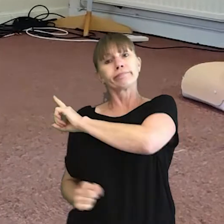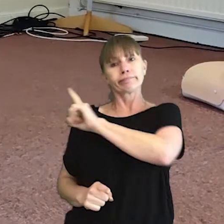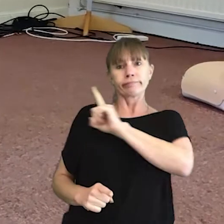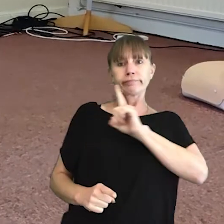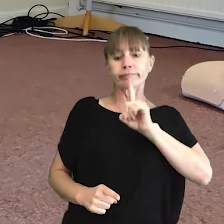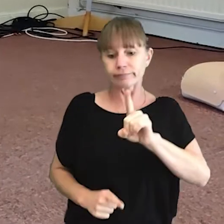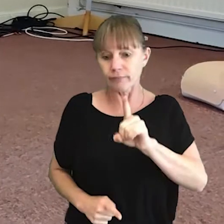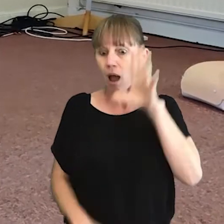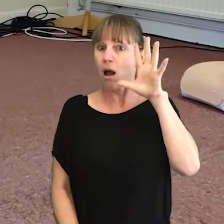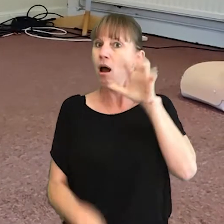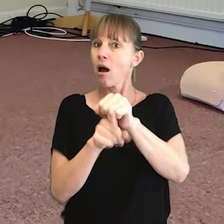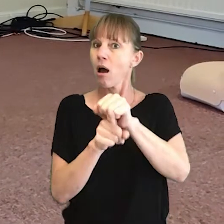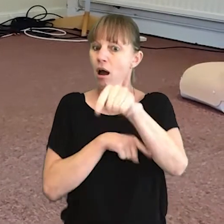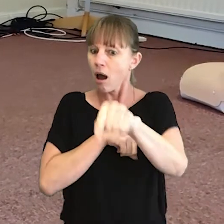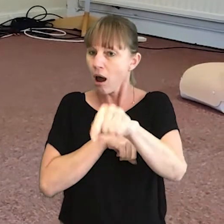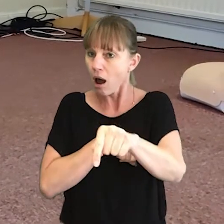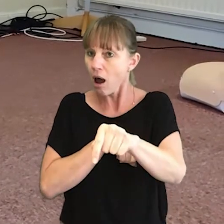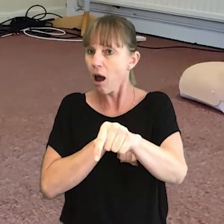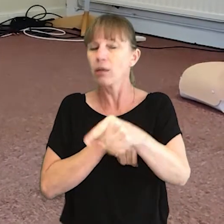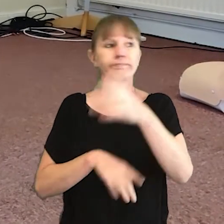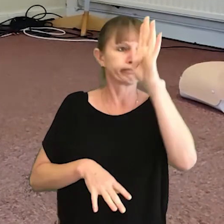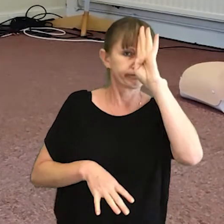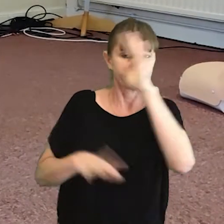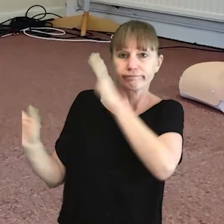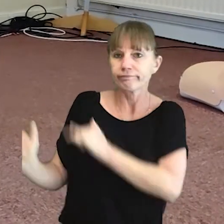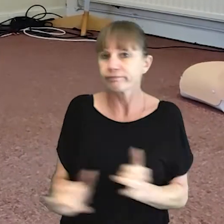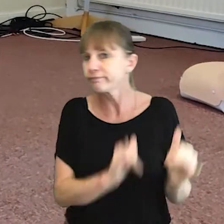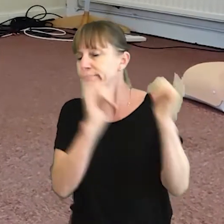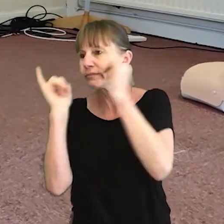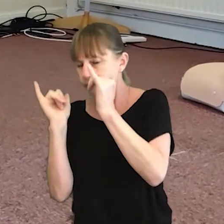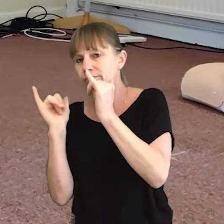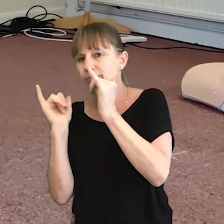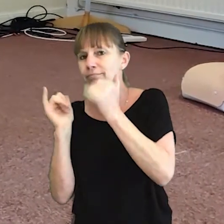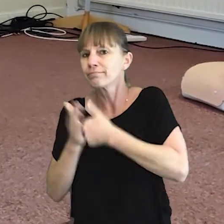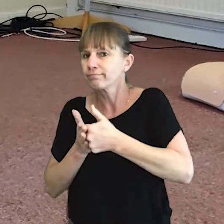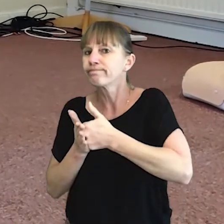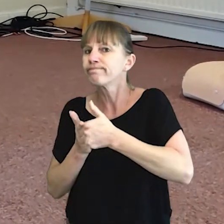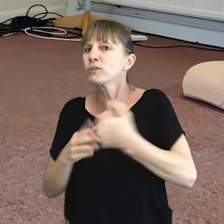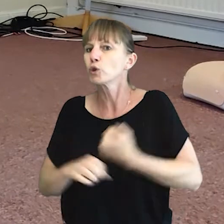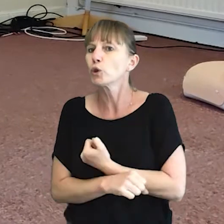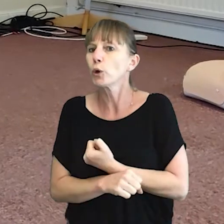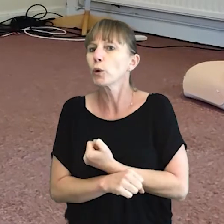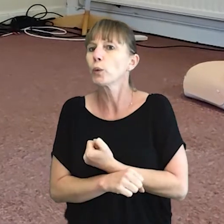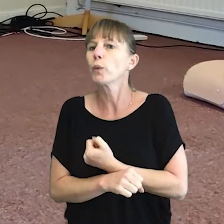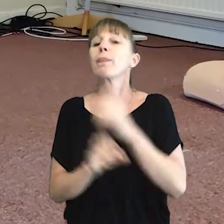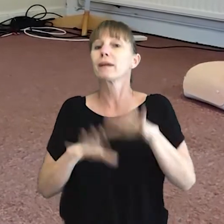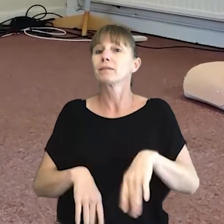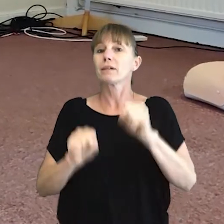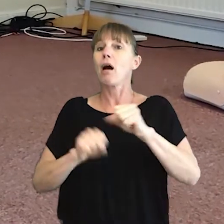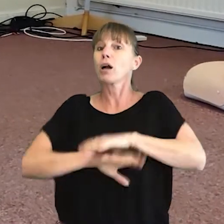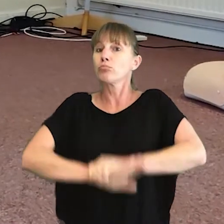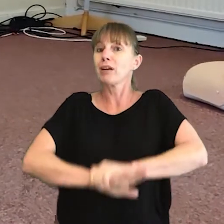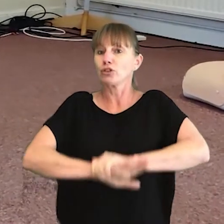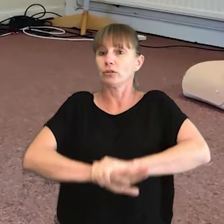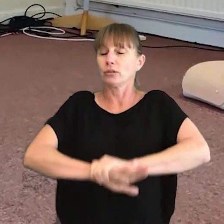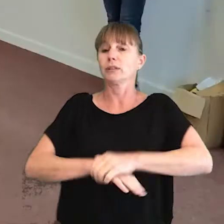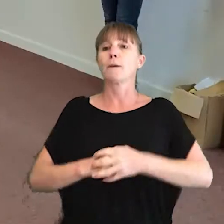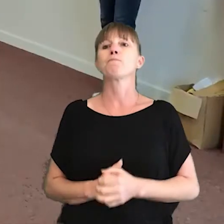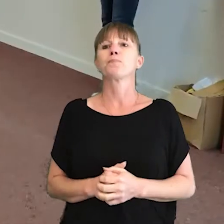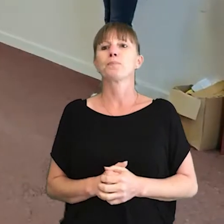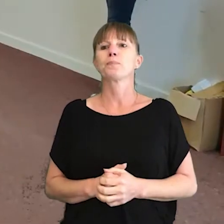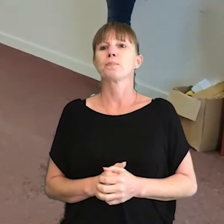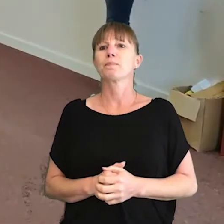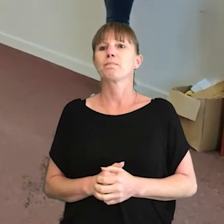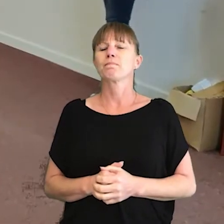just found the casualty, check for dangers, get used to doing that, and then go into your checks. Okay?